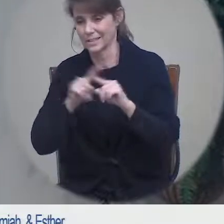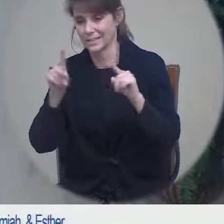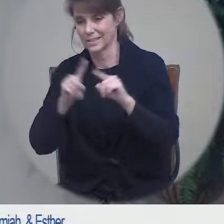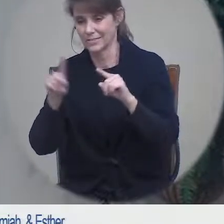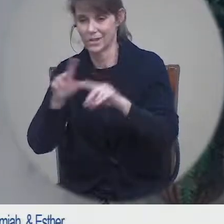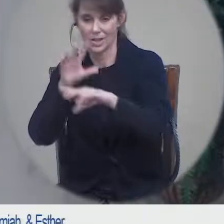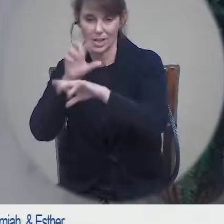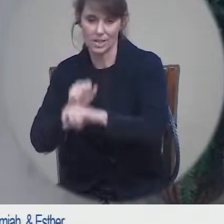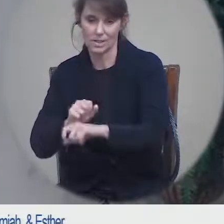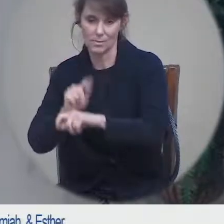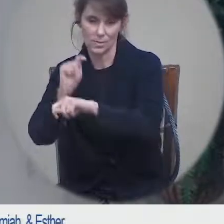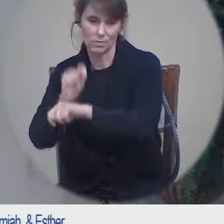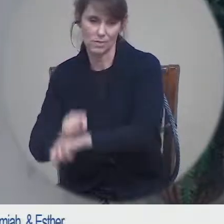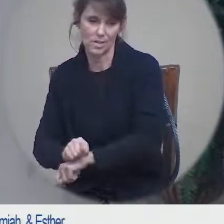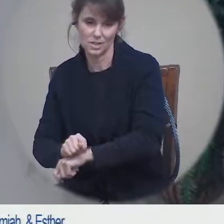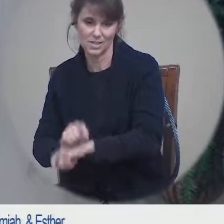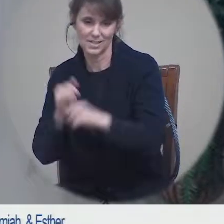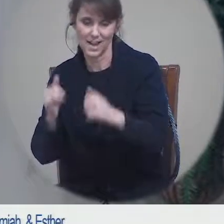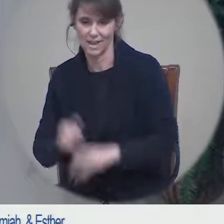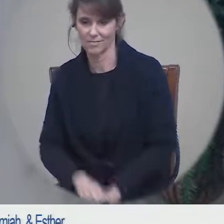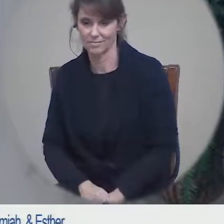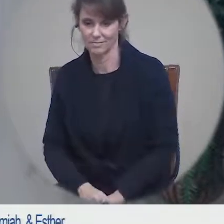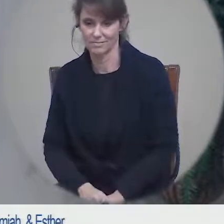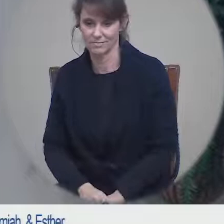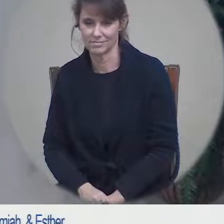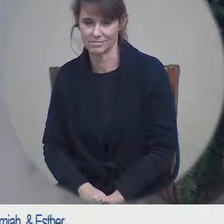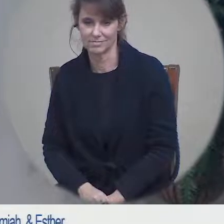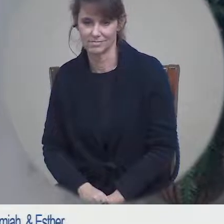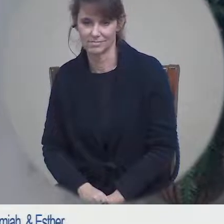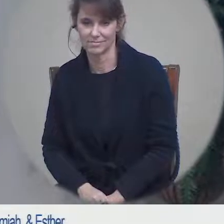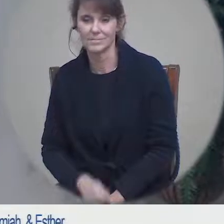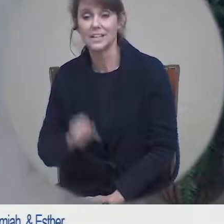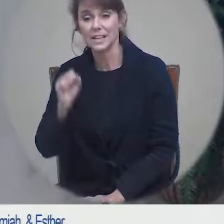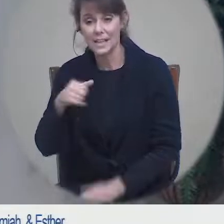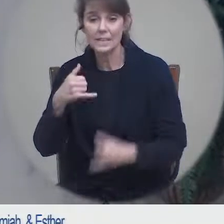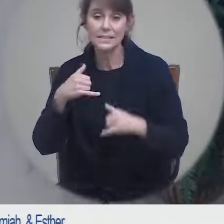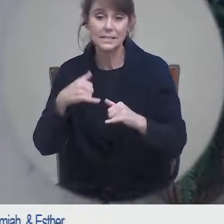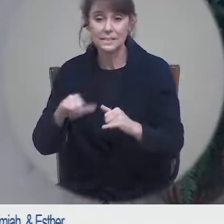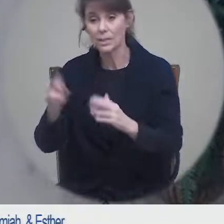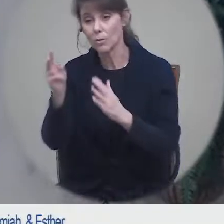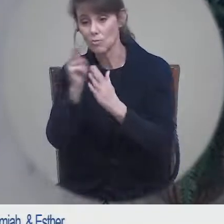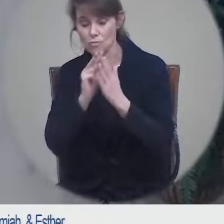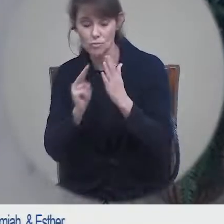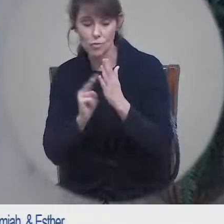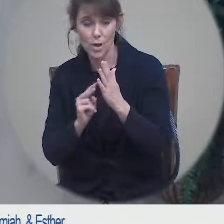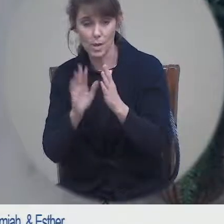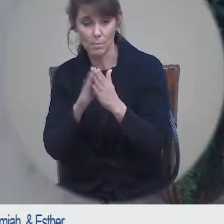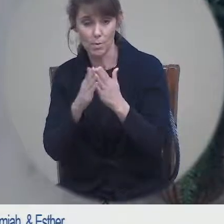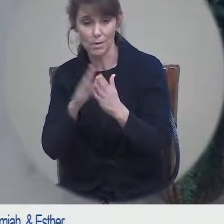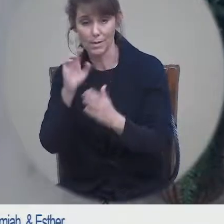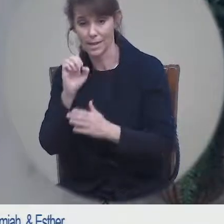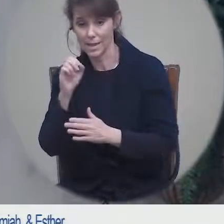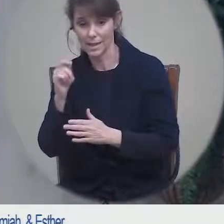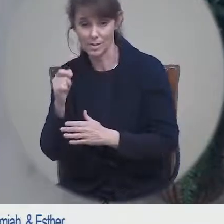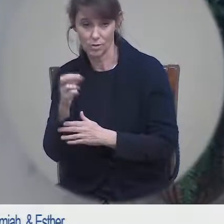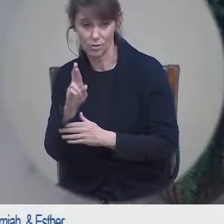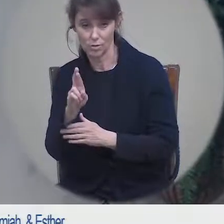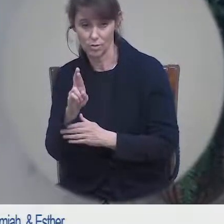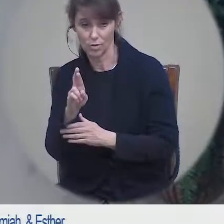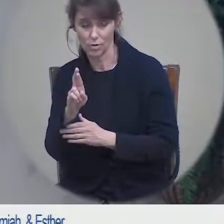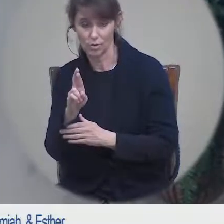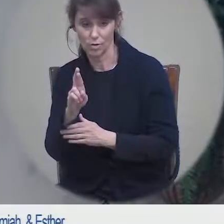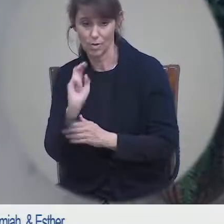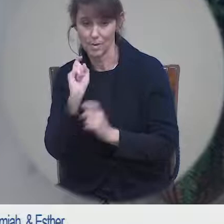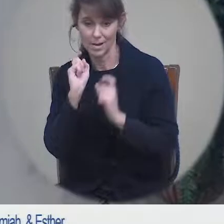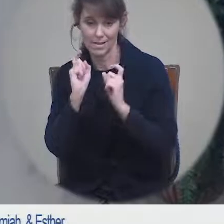part of a feast. Yes, they read Esther, but they would give gifts of money to those who are poor, send gifts to 2 kinds